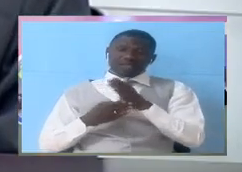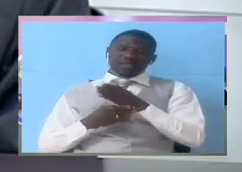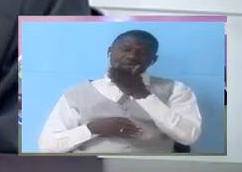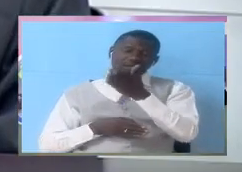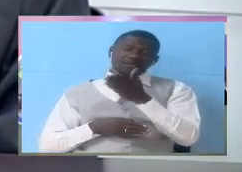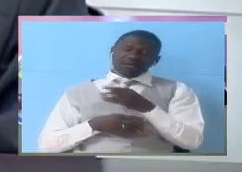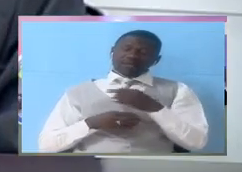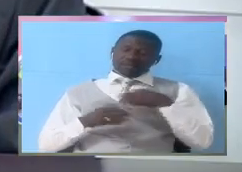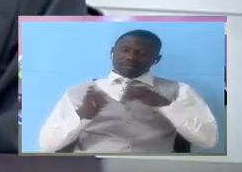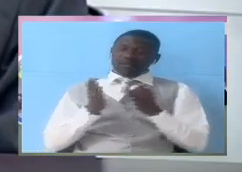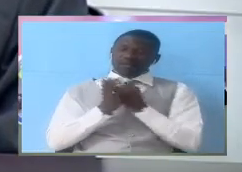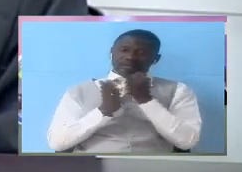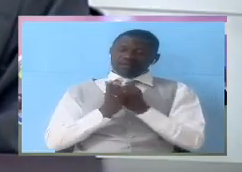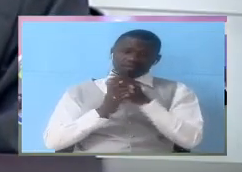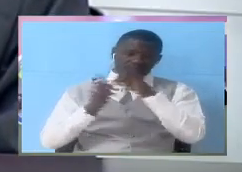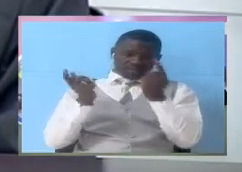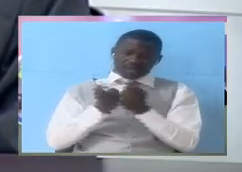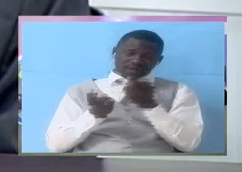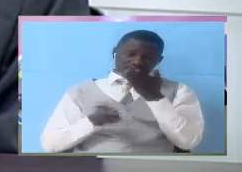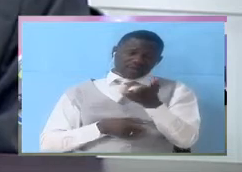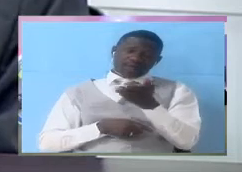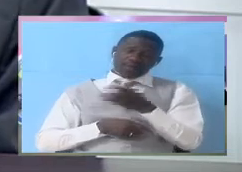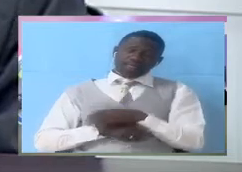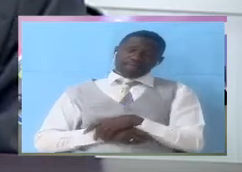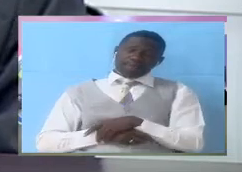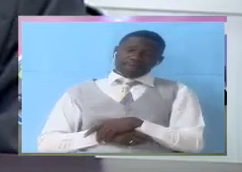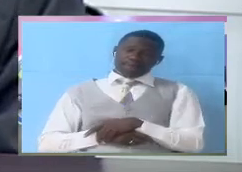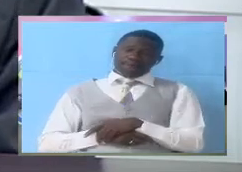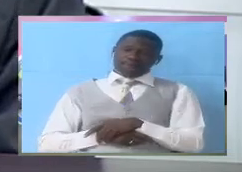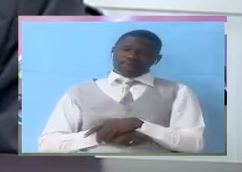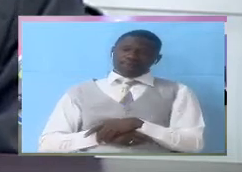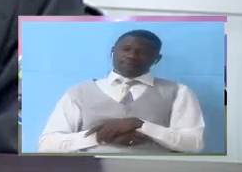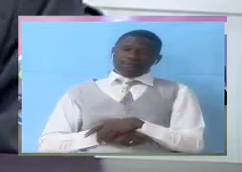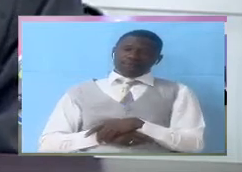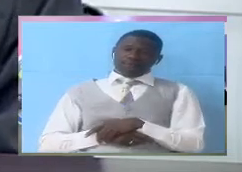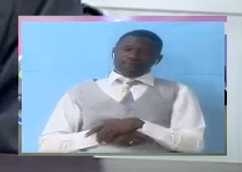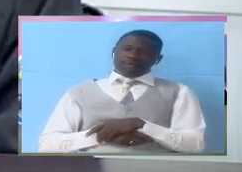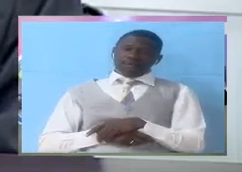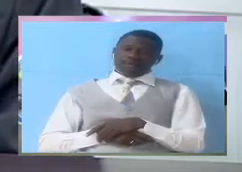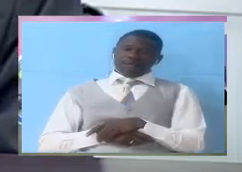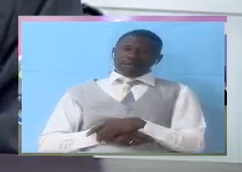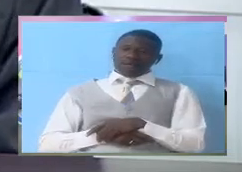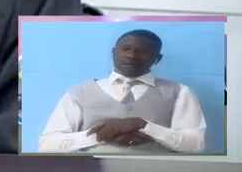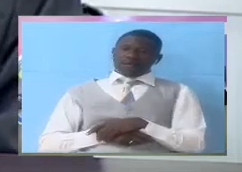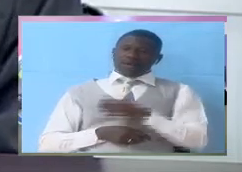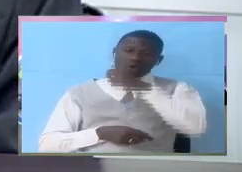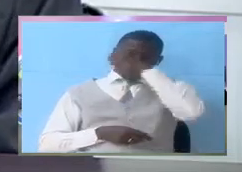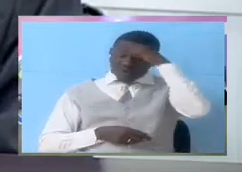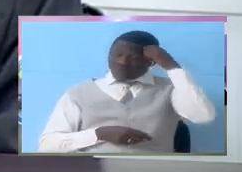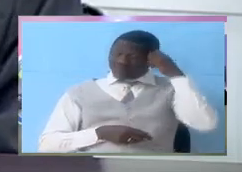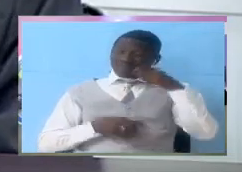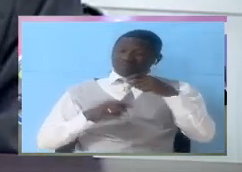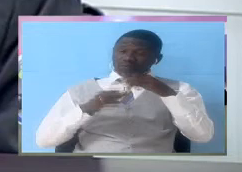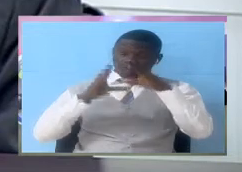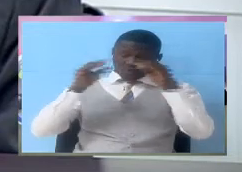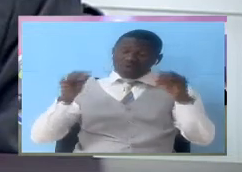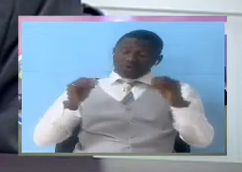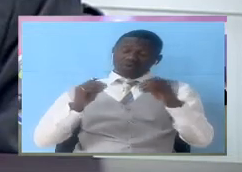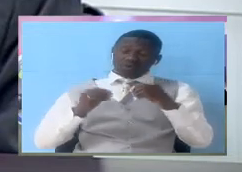momé fi lepp lo xamne modi xew ci panel bi. Administratively, yes. Wow, ci li nga xamne mu ngi aju ci walé dogali liggéey bi.